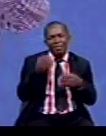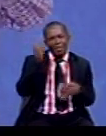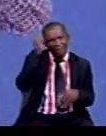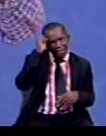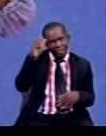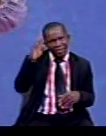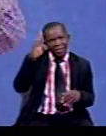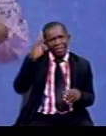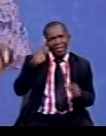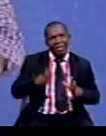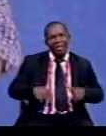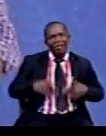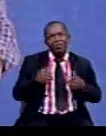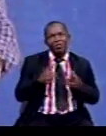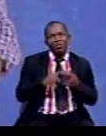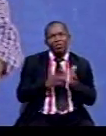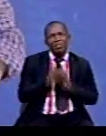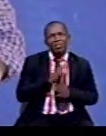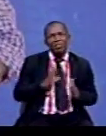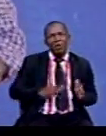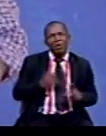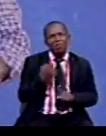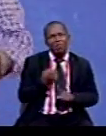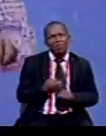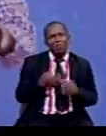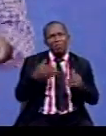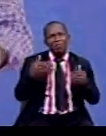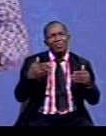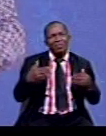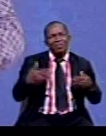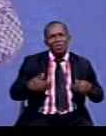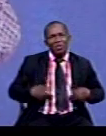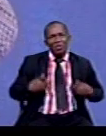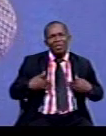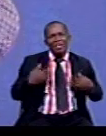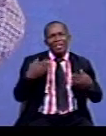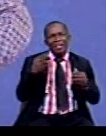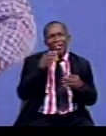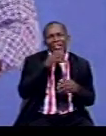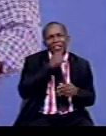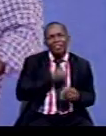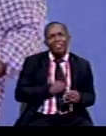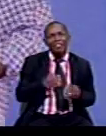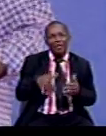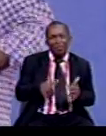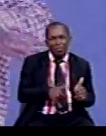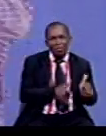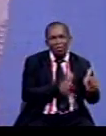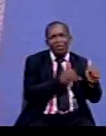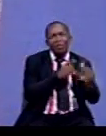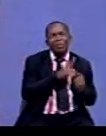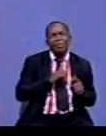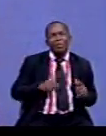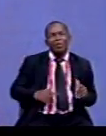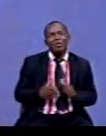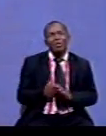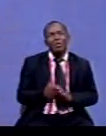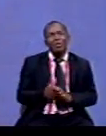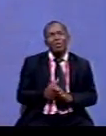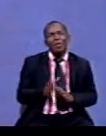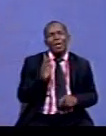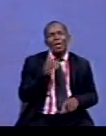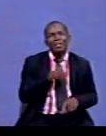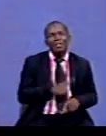years, he started going about his father's business. At the time that he fulfilled his mission on earth, he was only